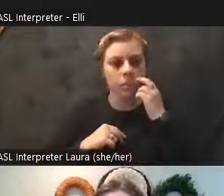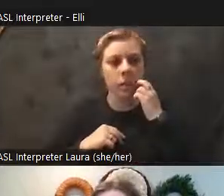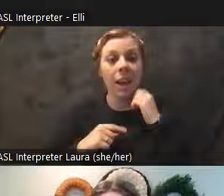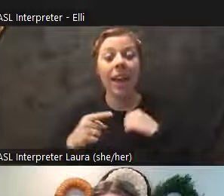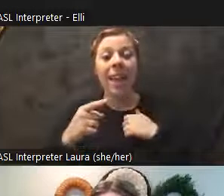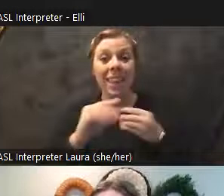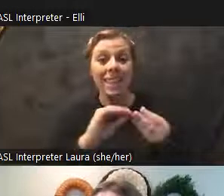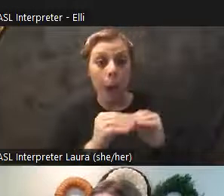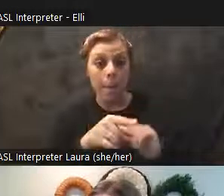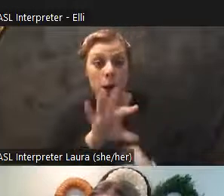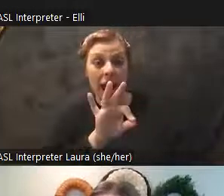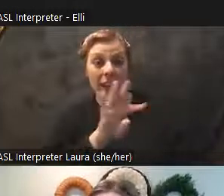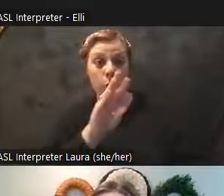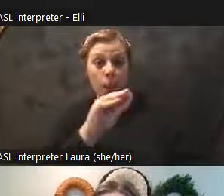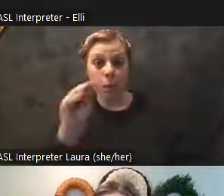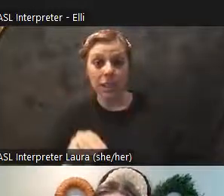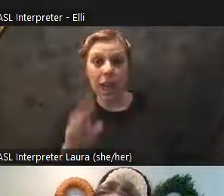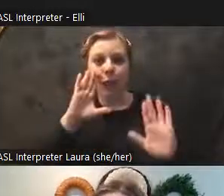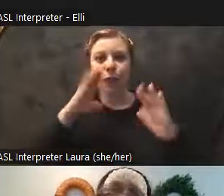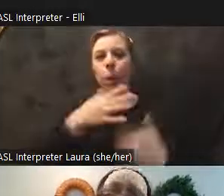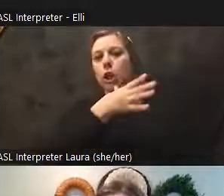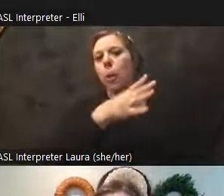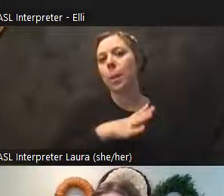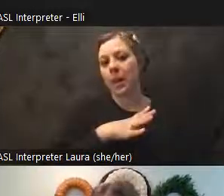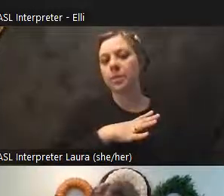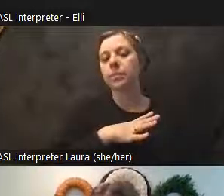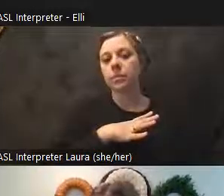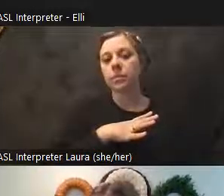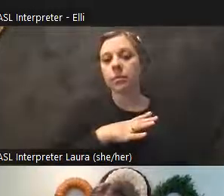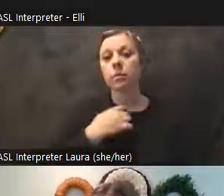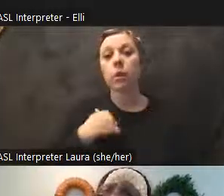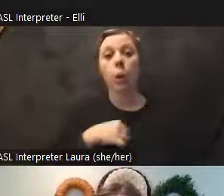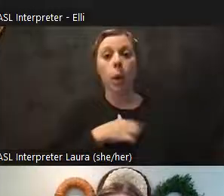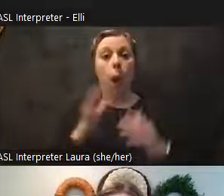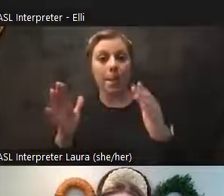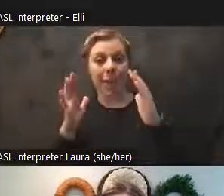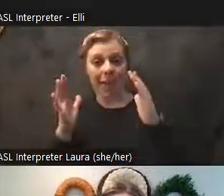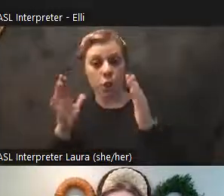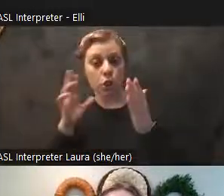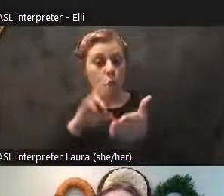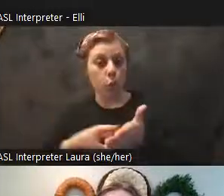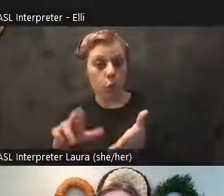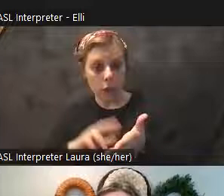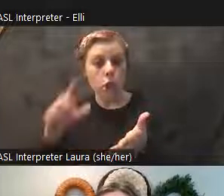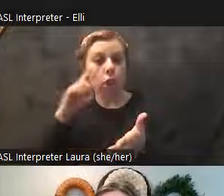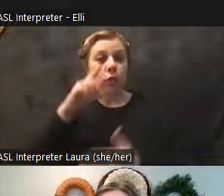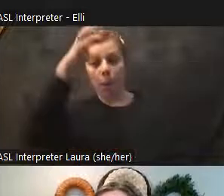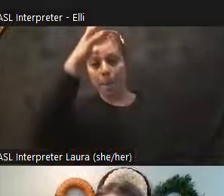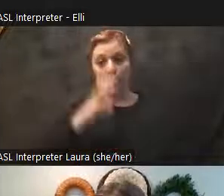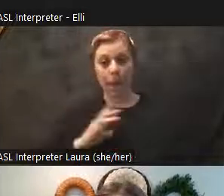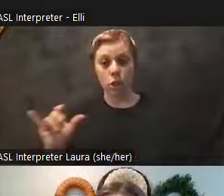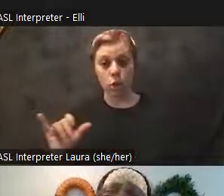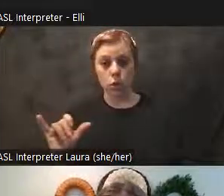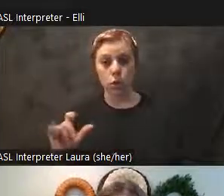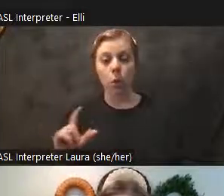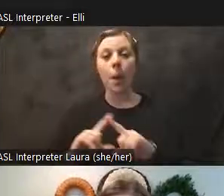statistic focuses on women. We are paying attention to the research around men, but it's